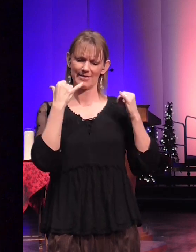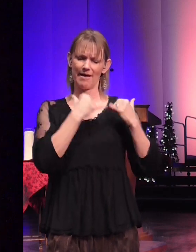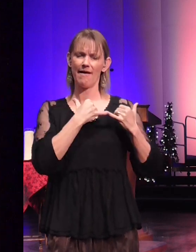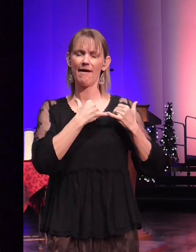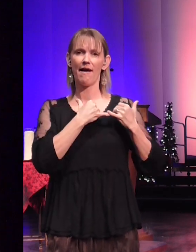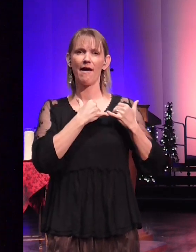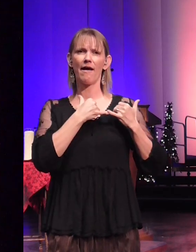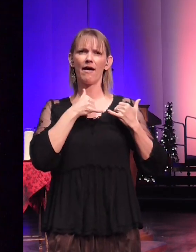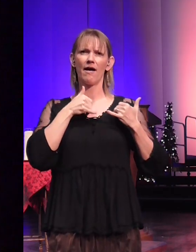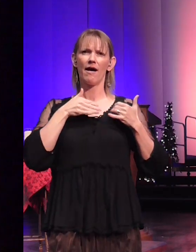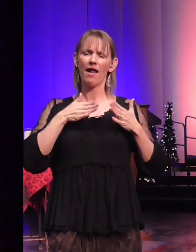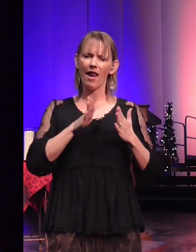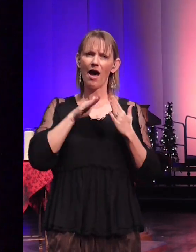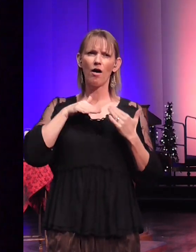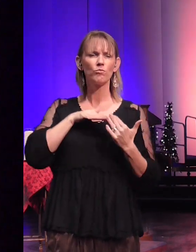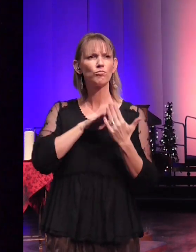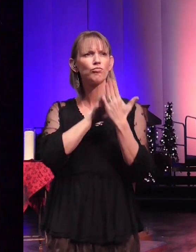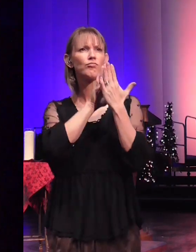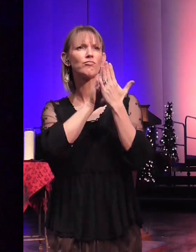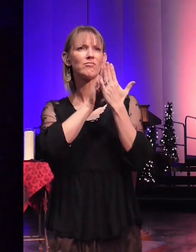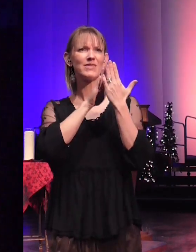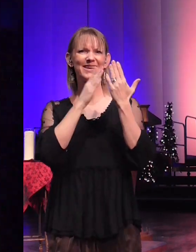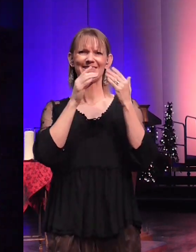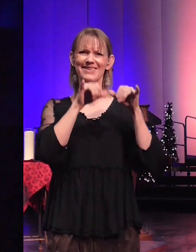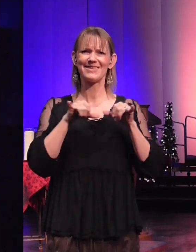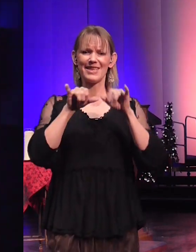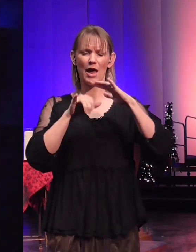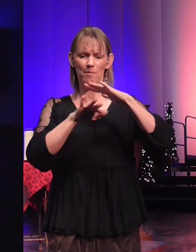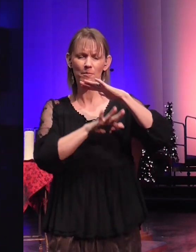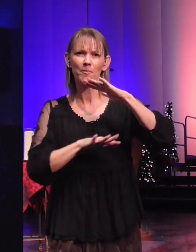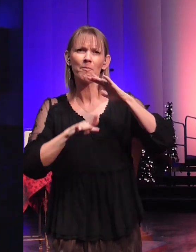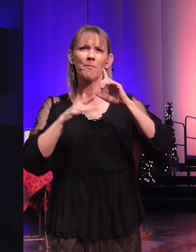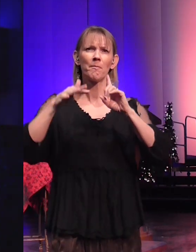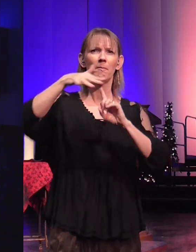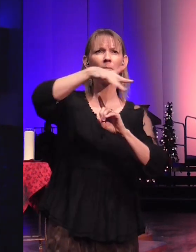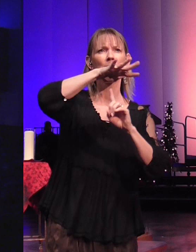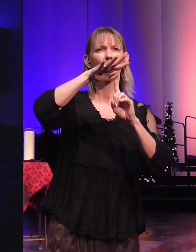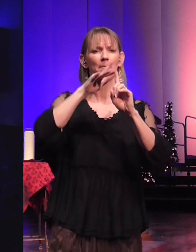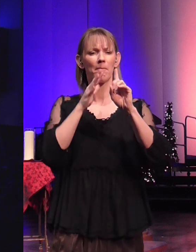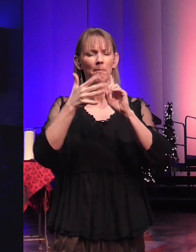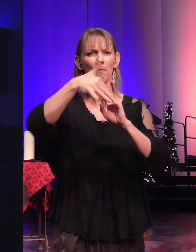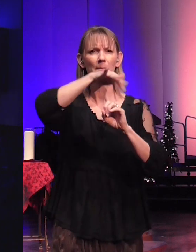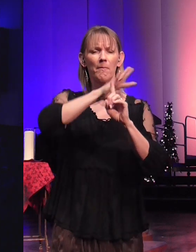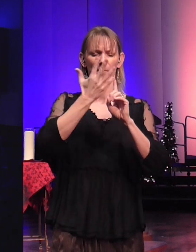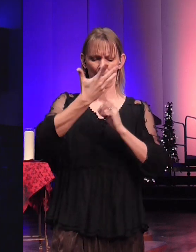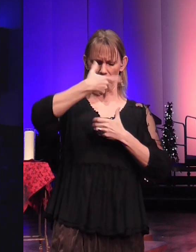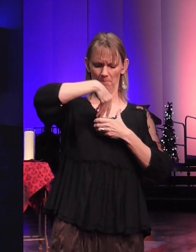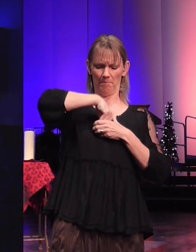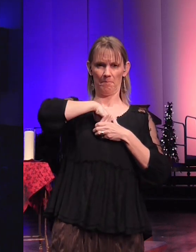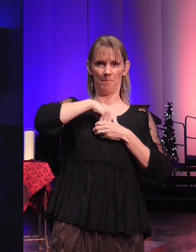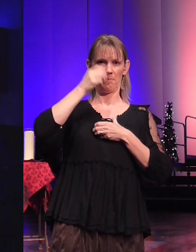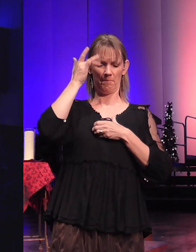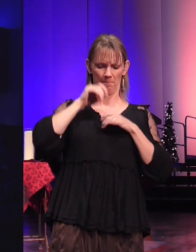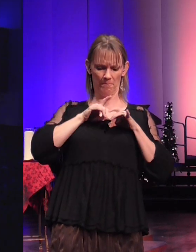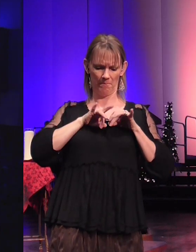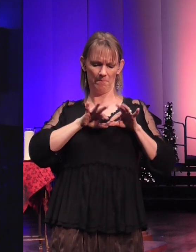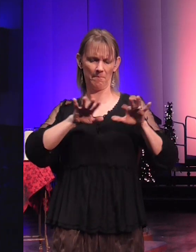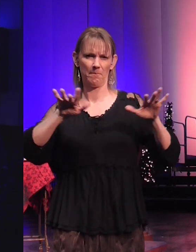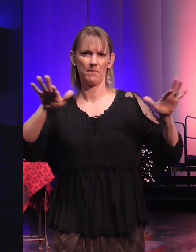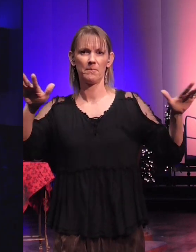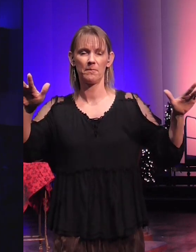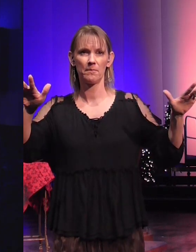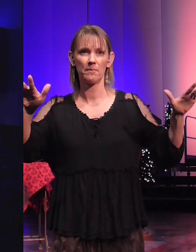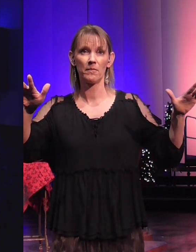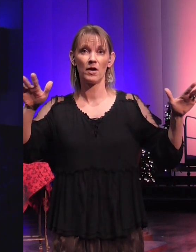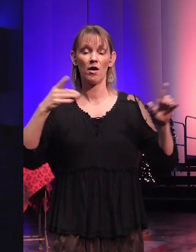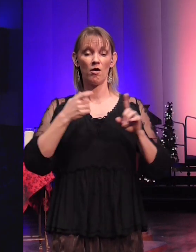presence. For it is above us, it's below us, it's all around about us because it radiates from within us.